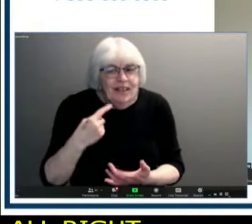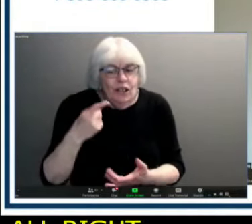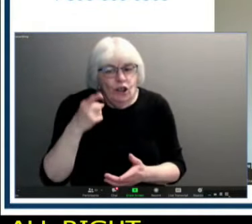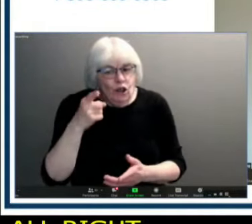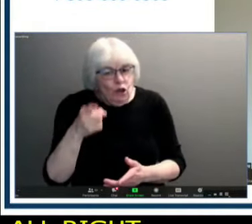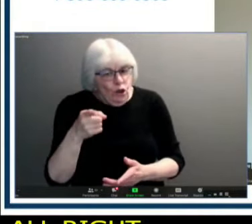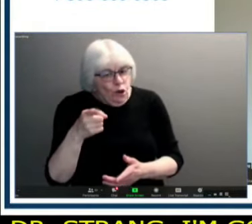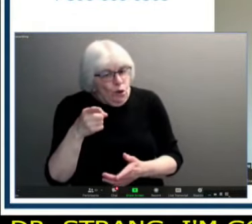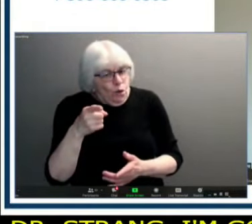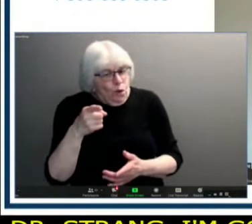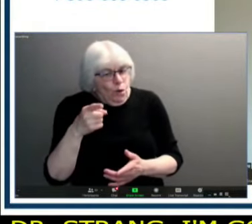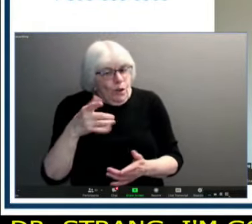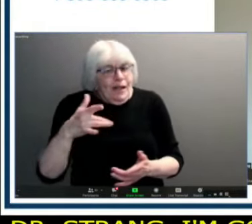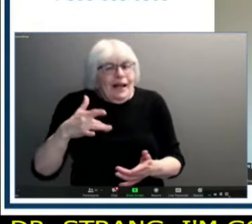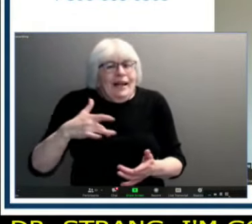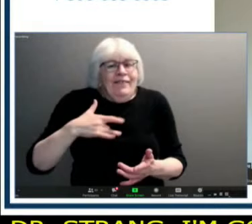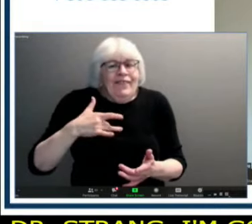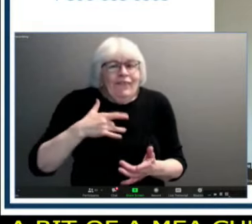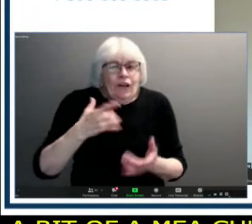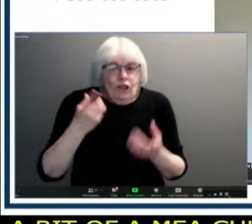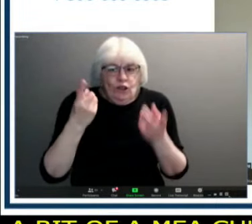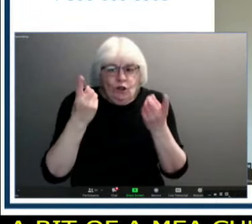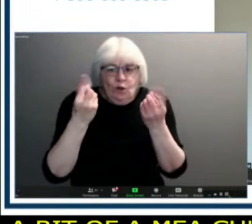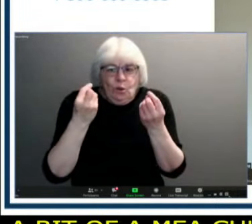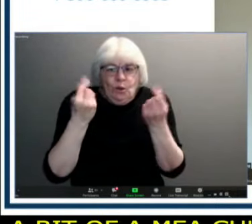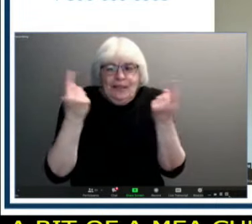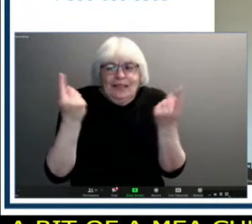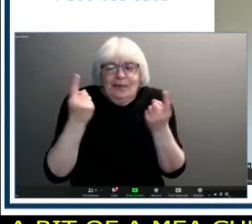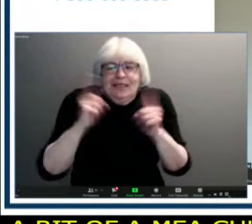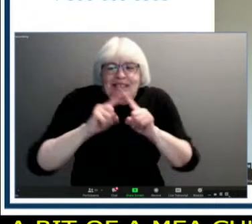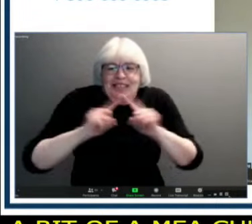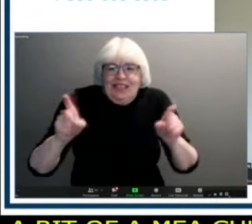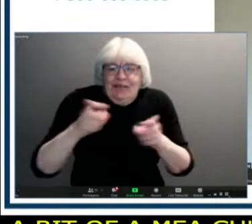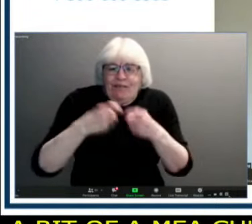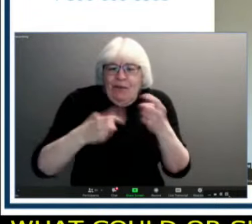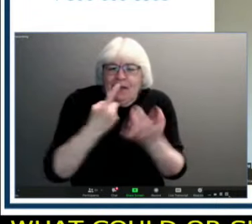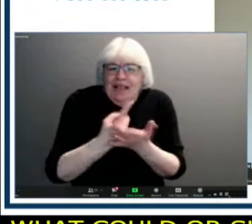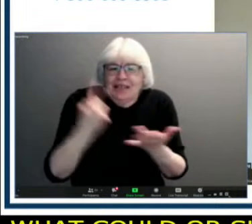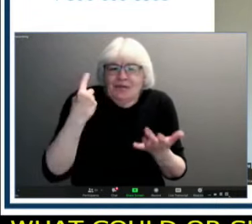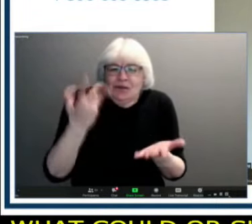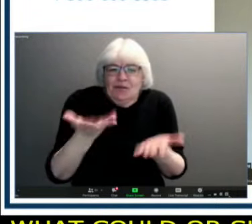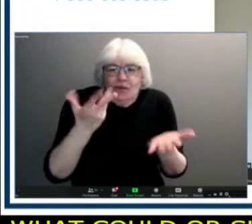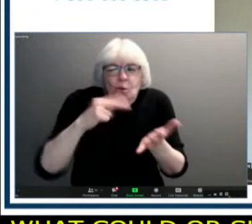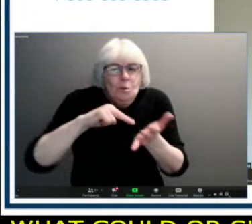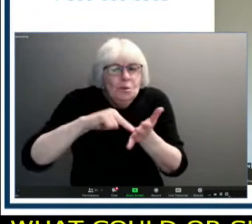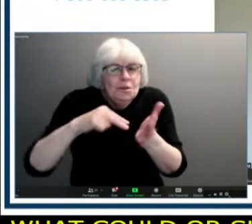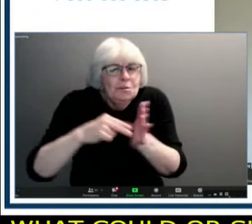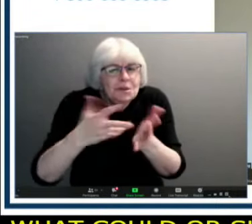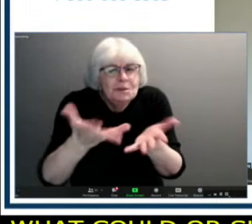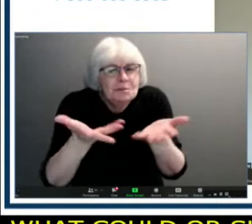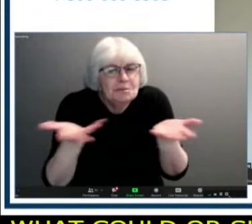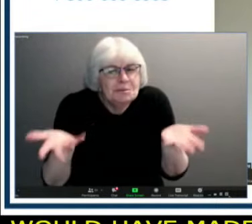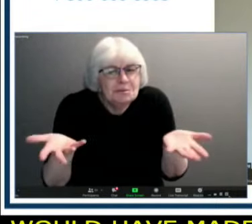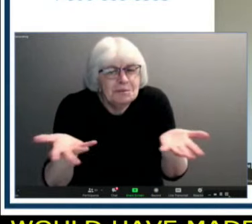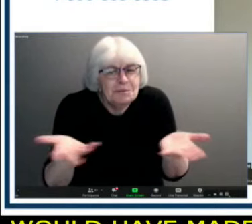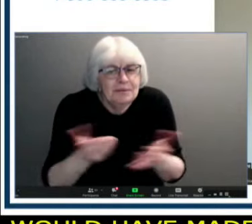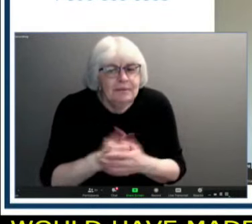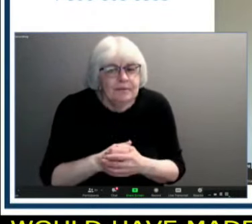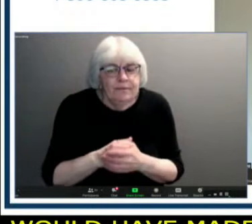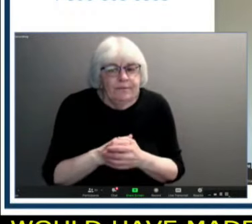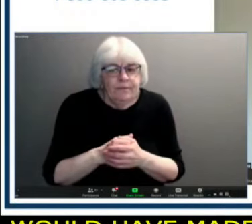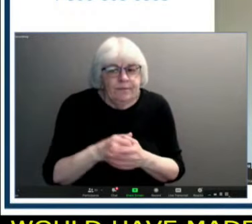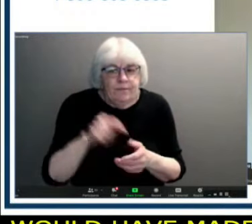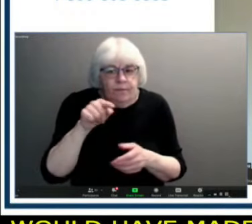better this week? No, I just wanted to point out to people that that people who are looking